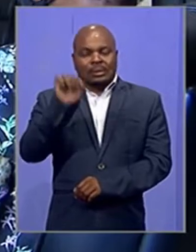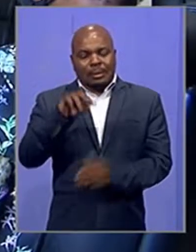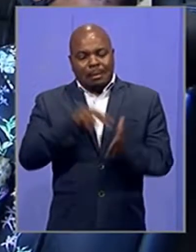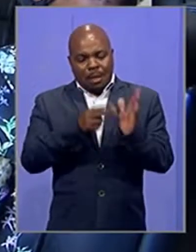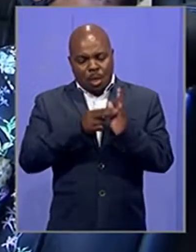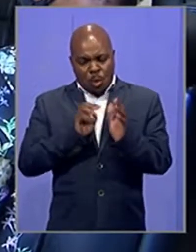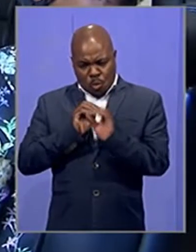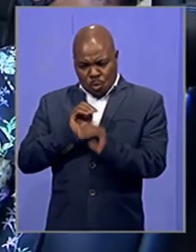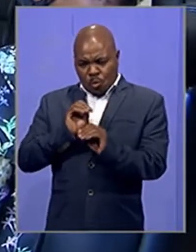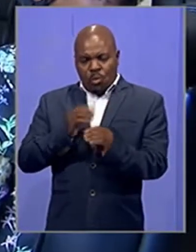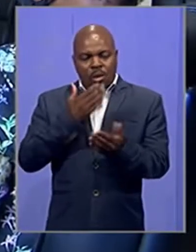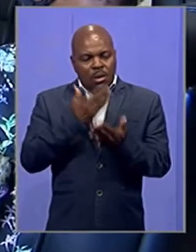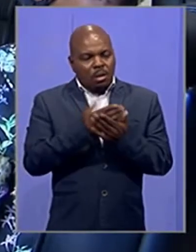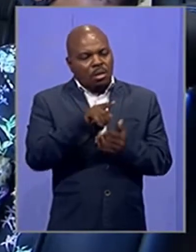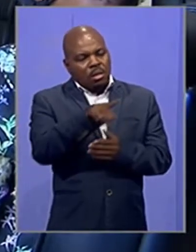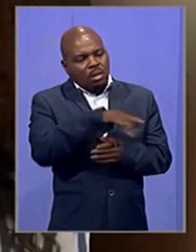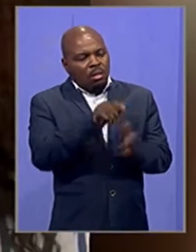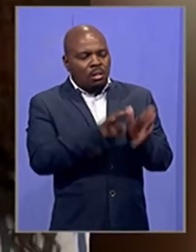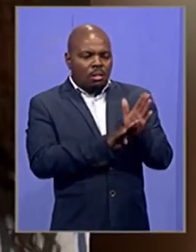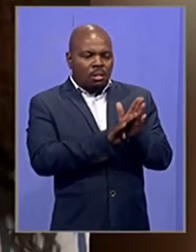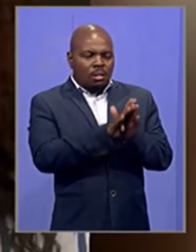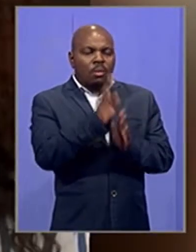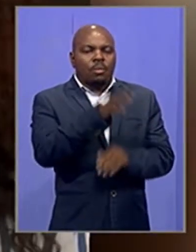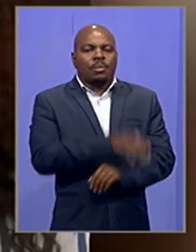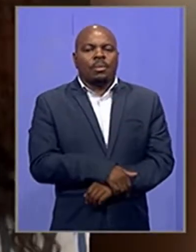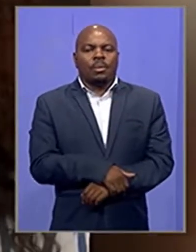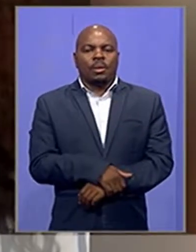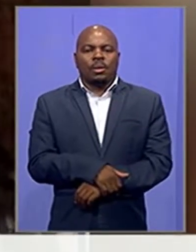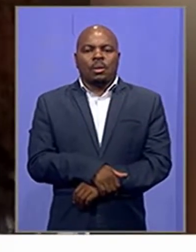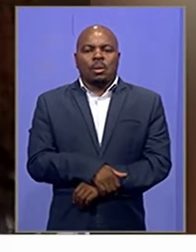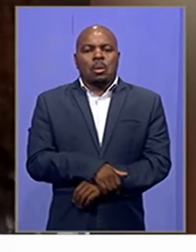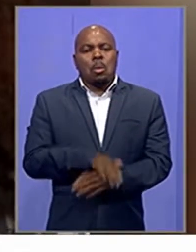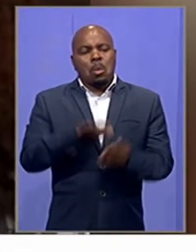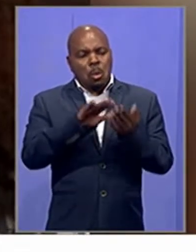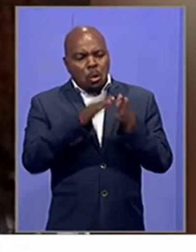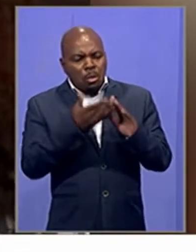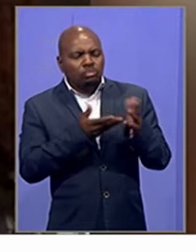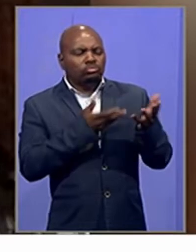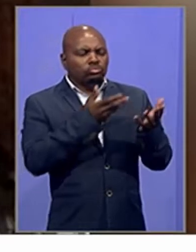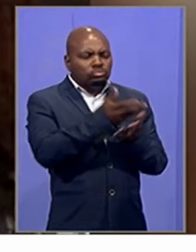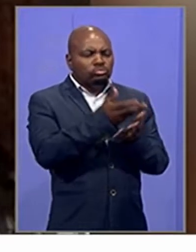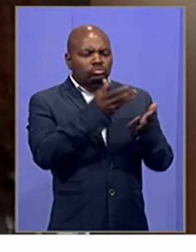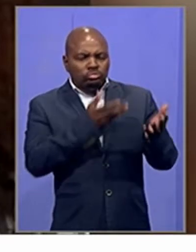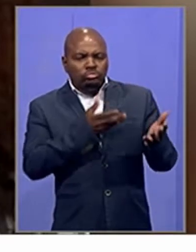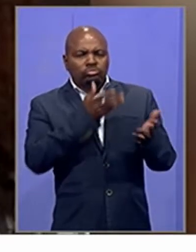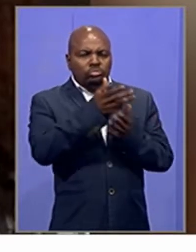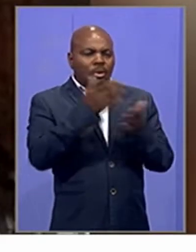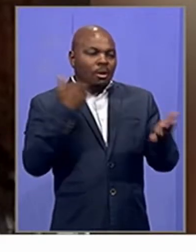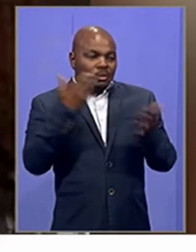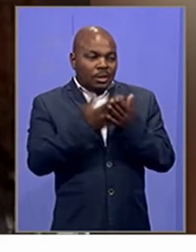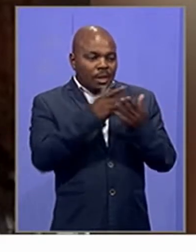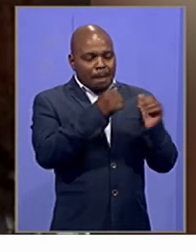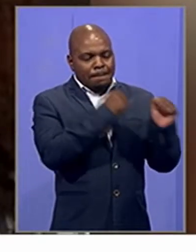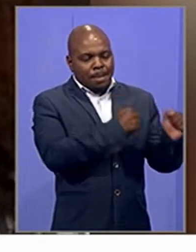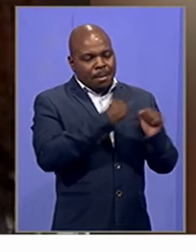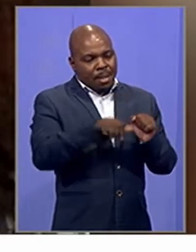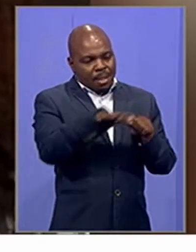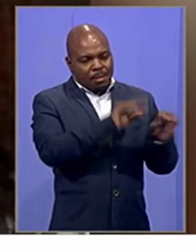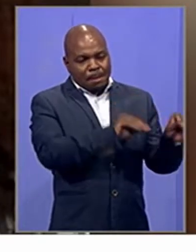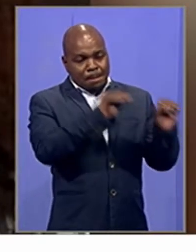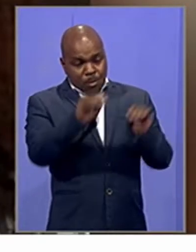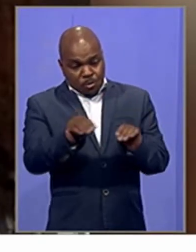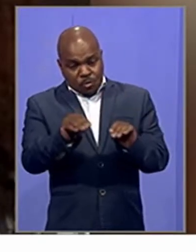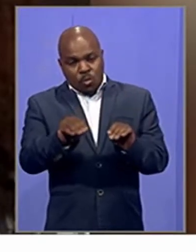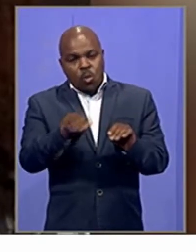a go tlhabolola baipei ba Madiba Square. Community engagement has been ongoing until they are moved to a permanent location which